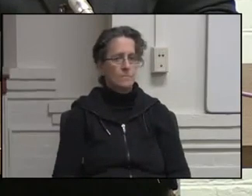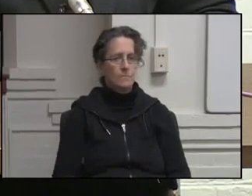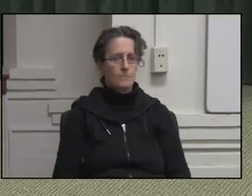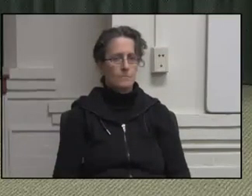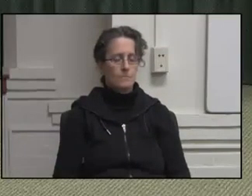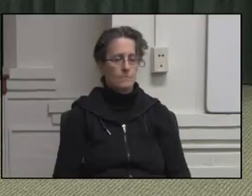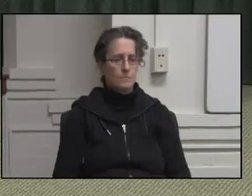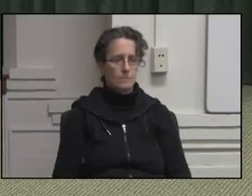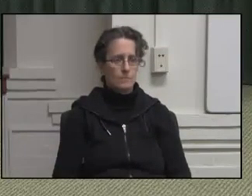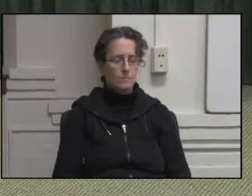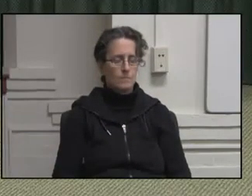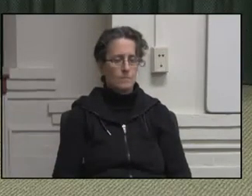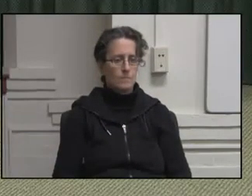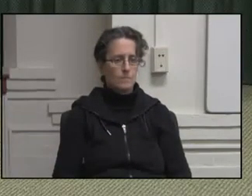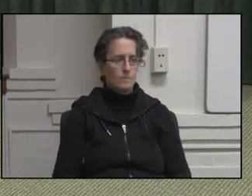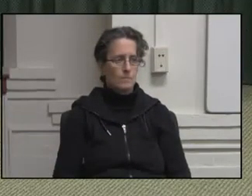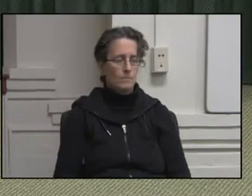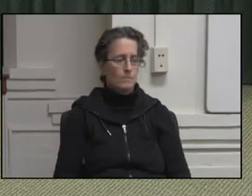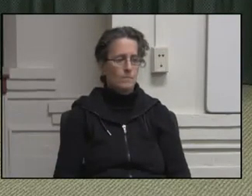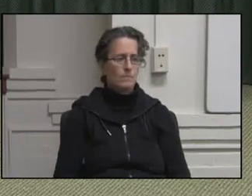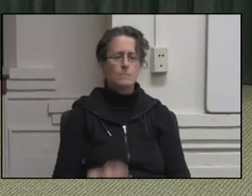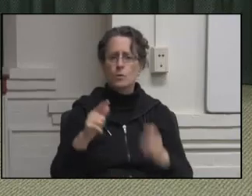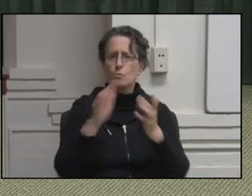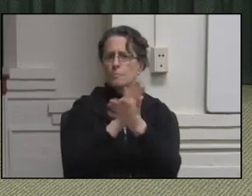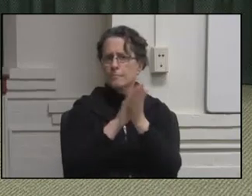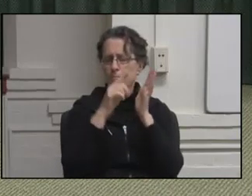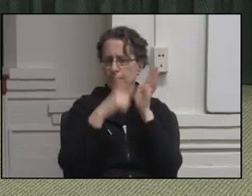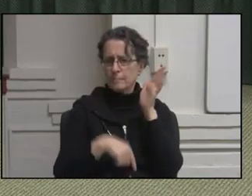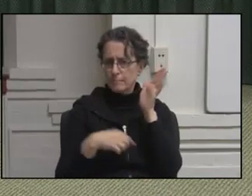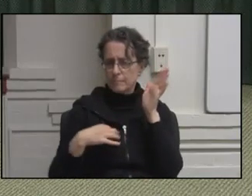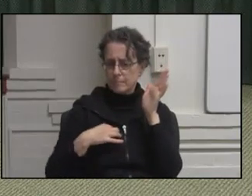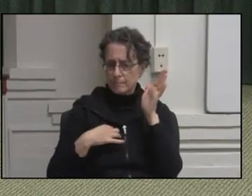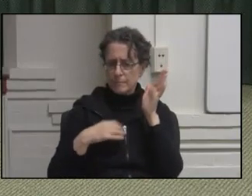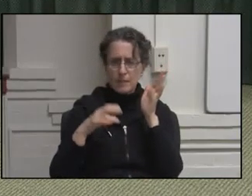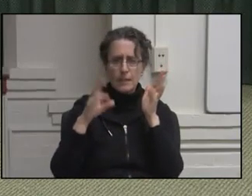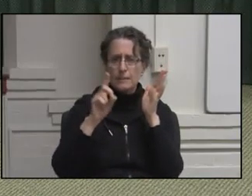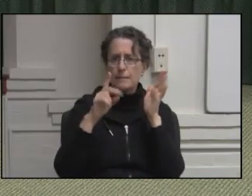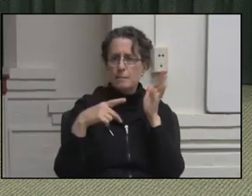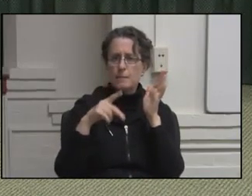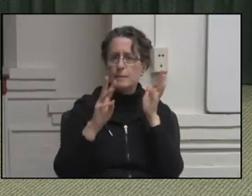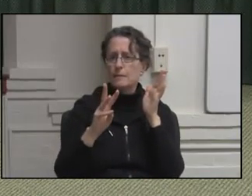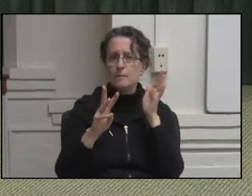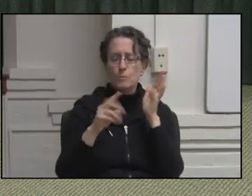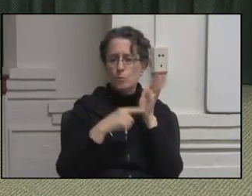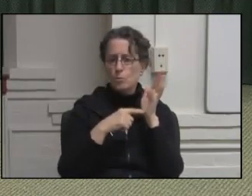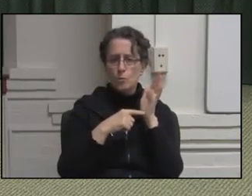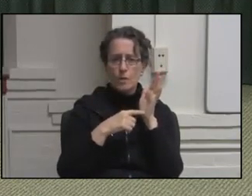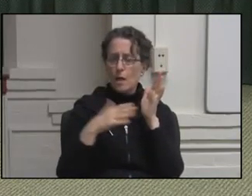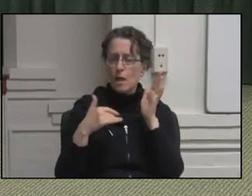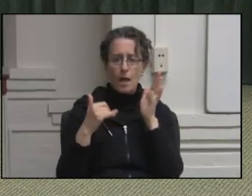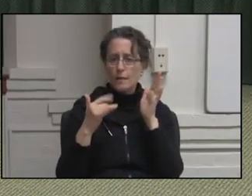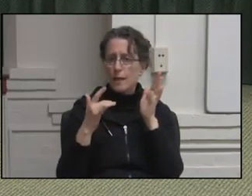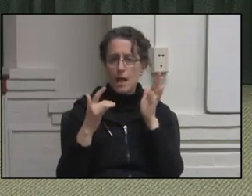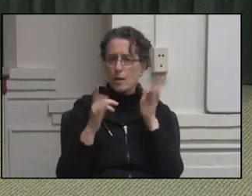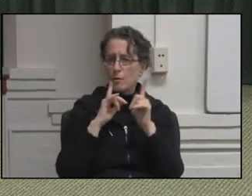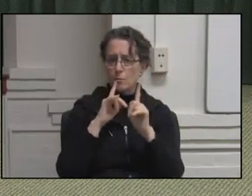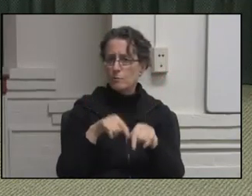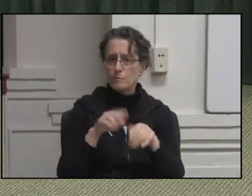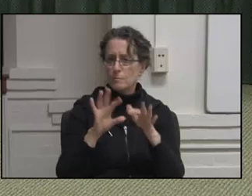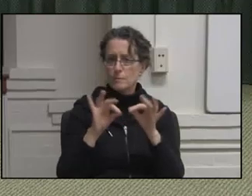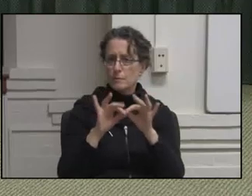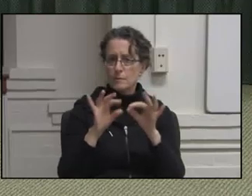I noticed on the forms that Public Works hasn't chimed in on any of these permit forms.